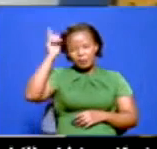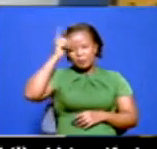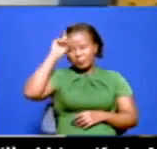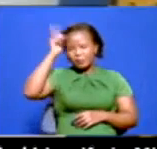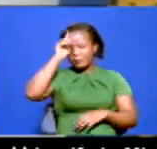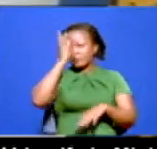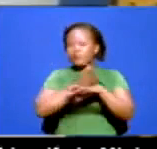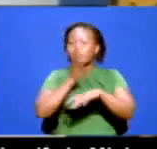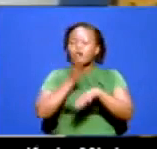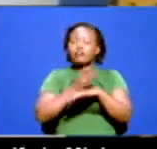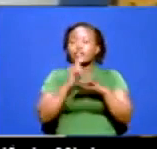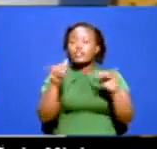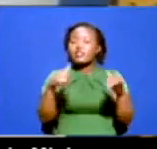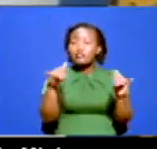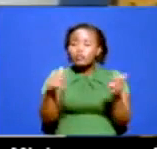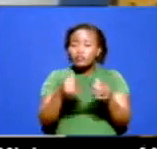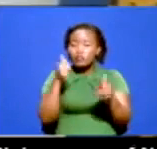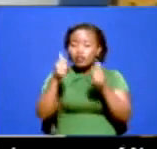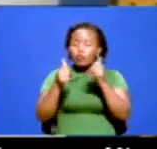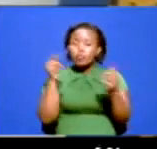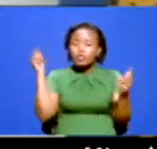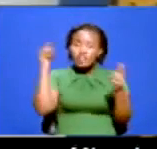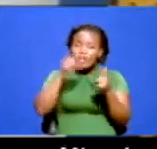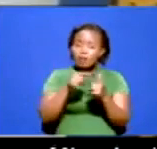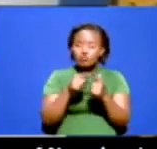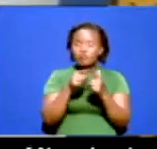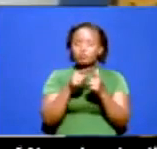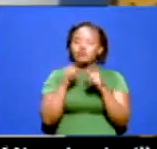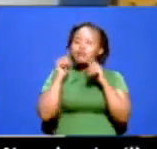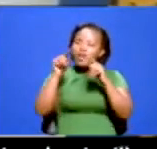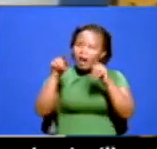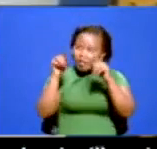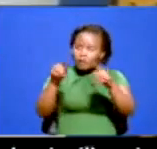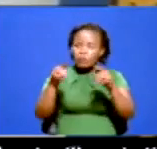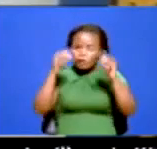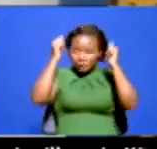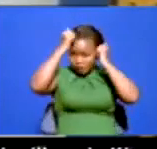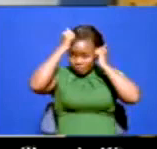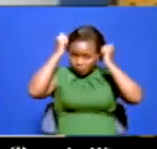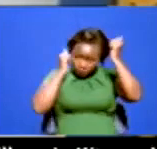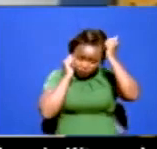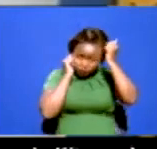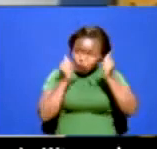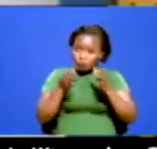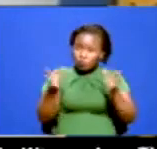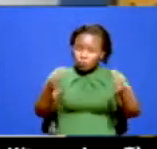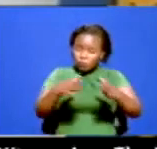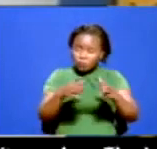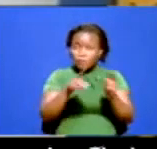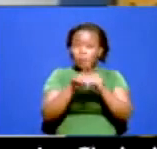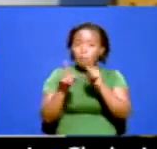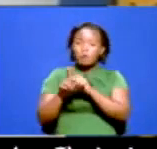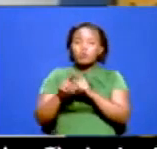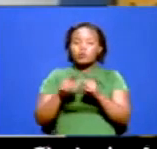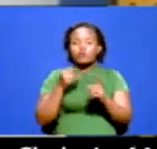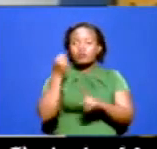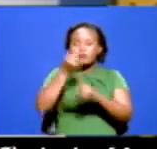intended to, one, demoralize the Kenyan people, and secondly, to also demoralize the fighting